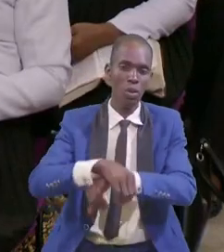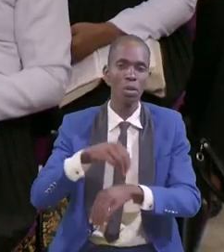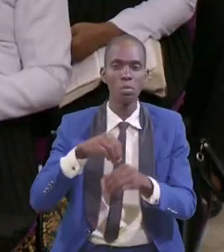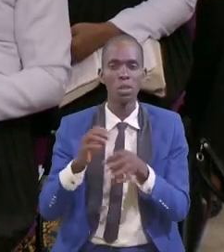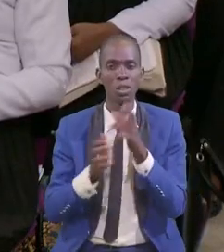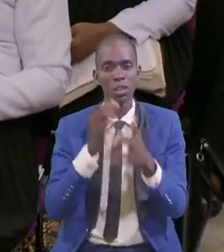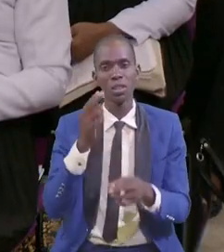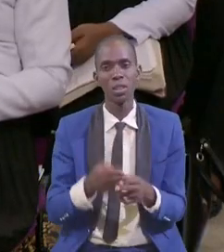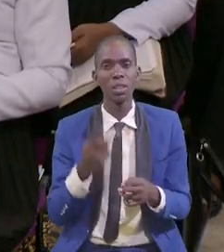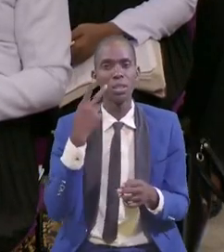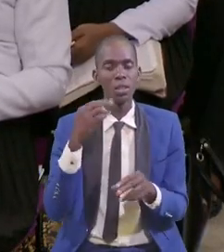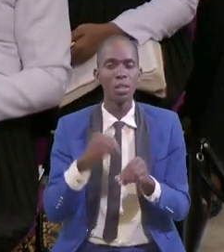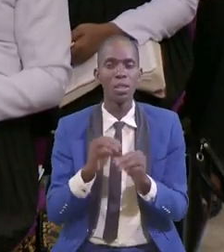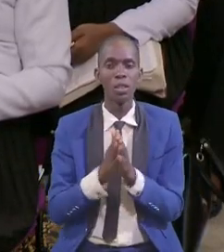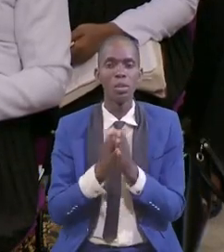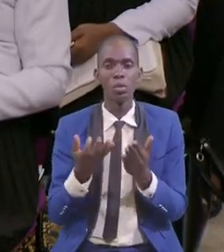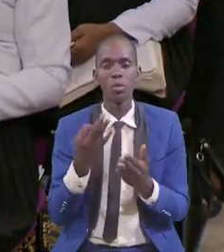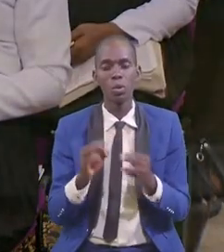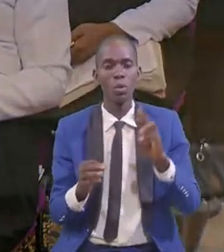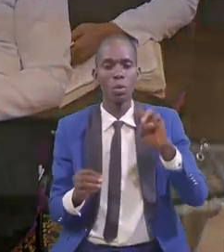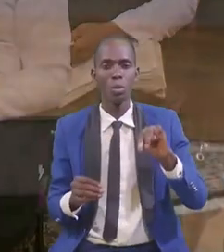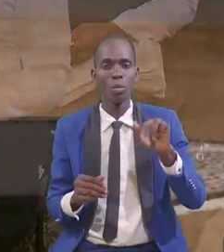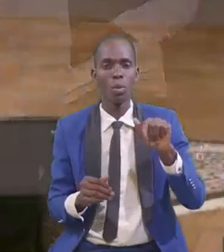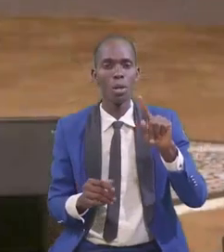We're looking at Matthew chapter 4, and I'm